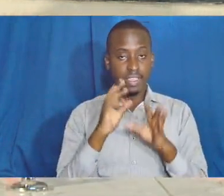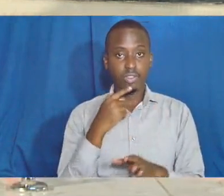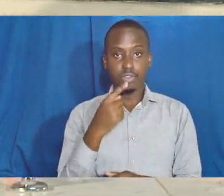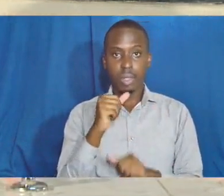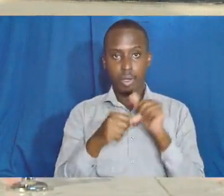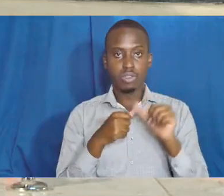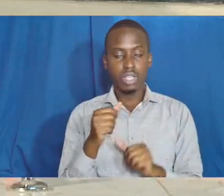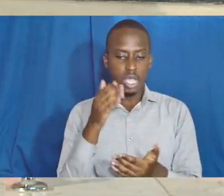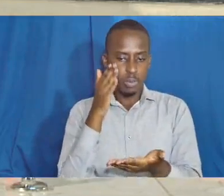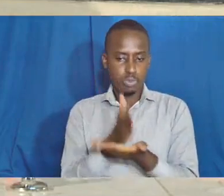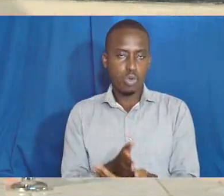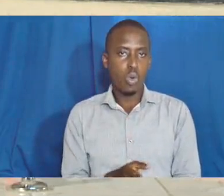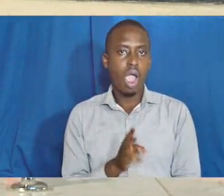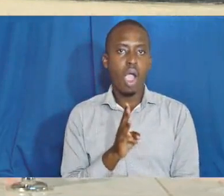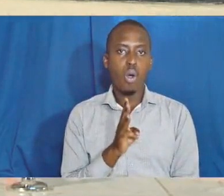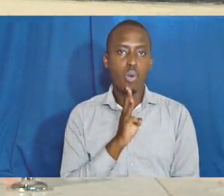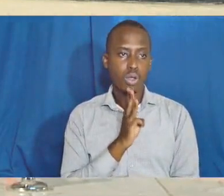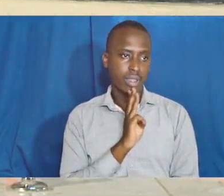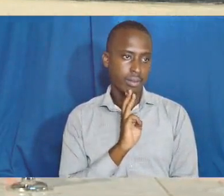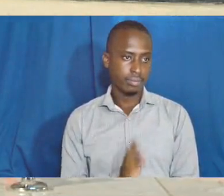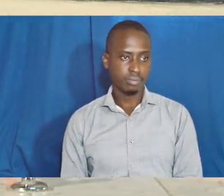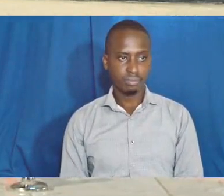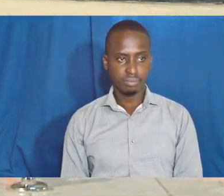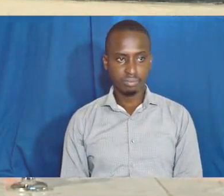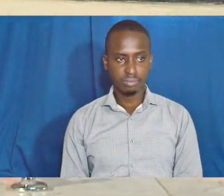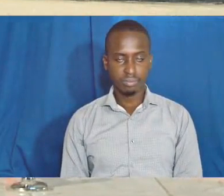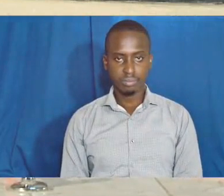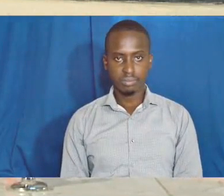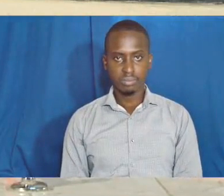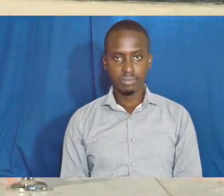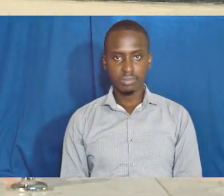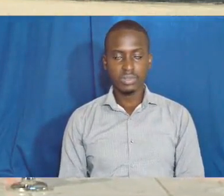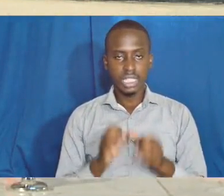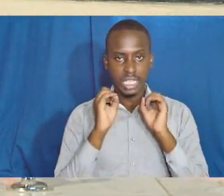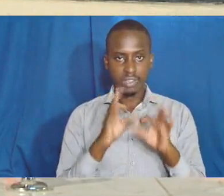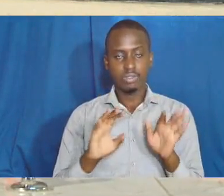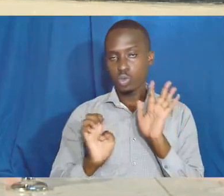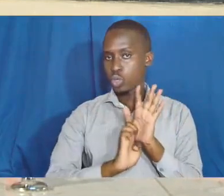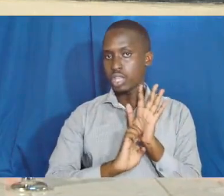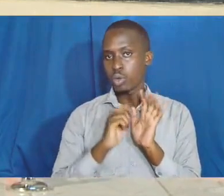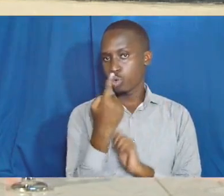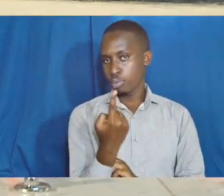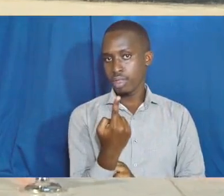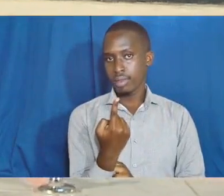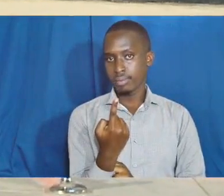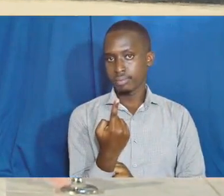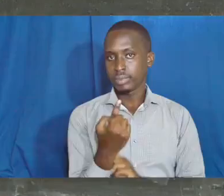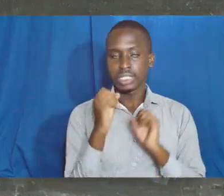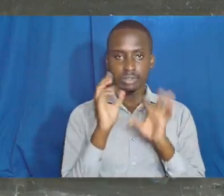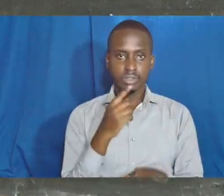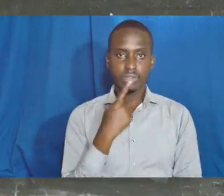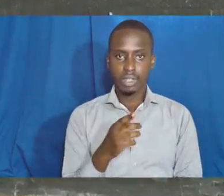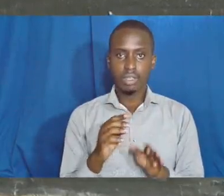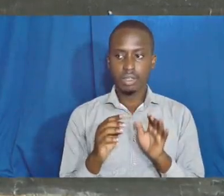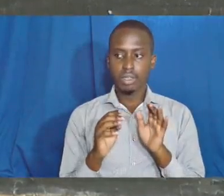pure water. When we say pure water, that's one of the examples. When we say pure